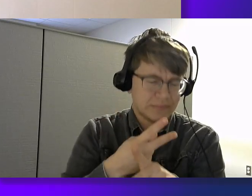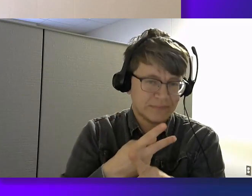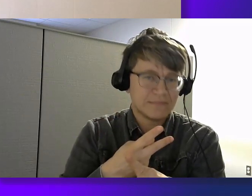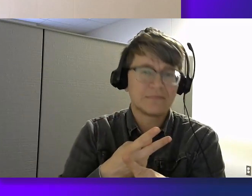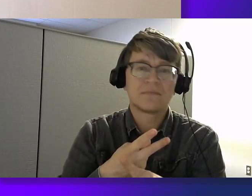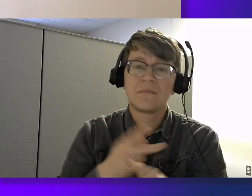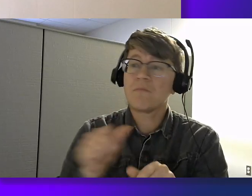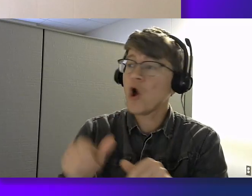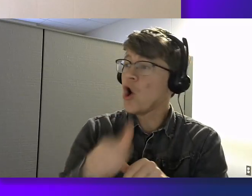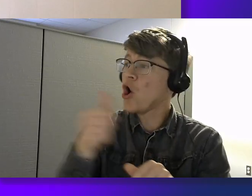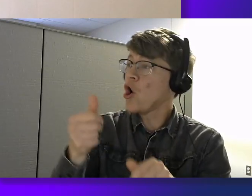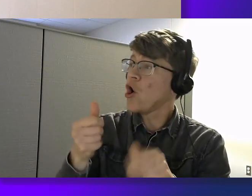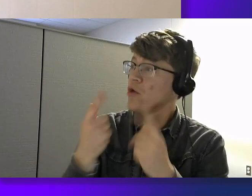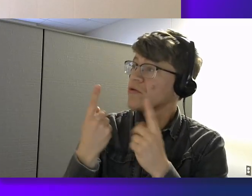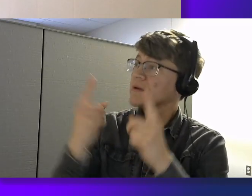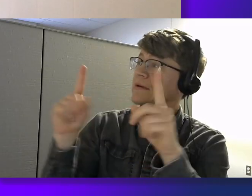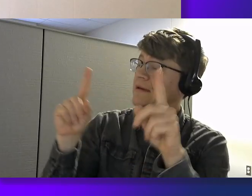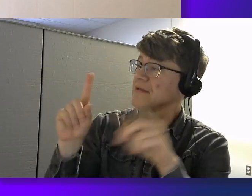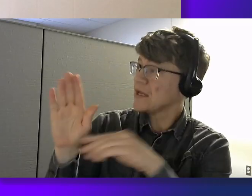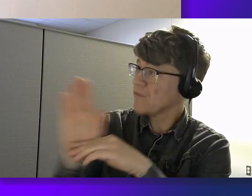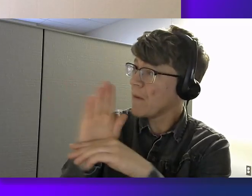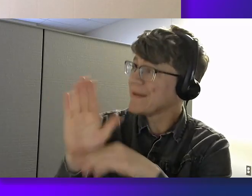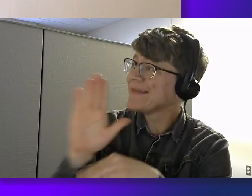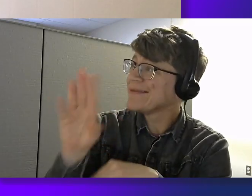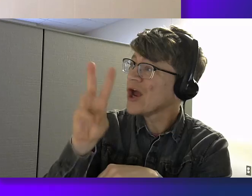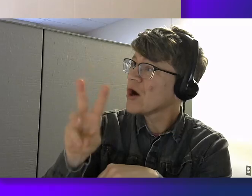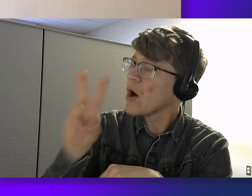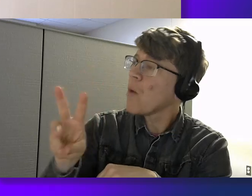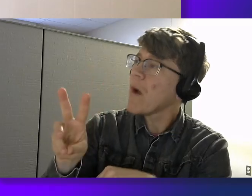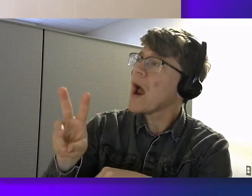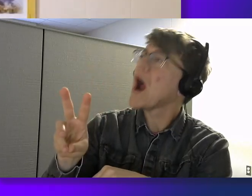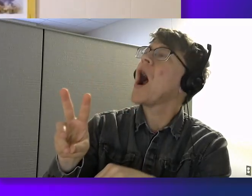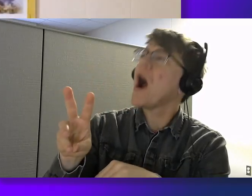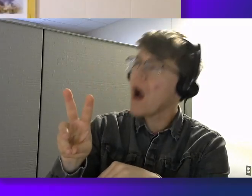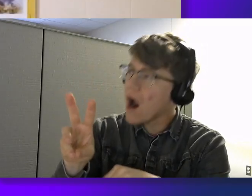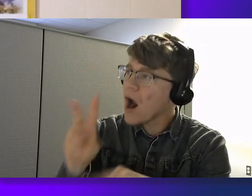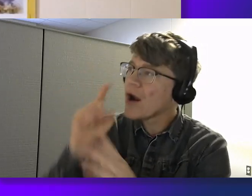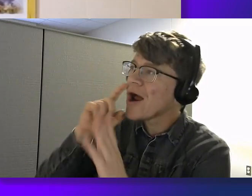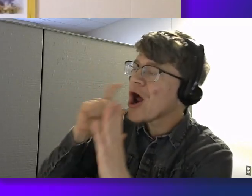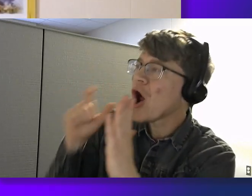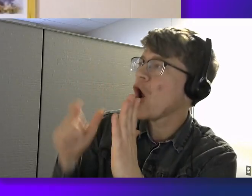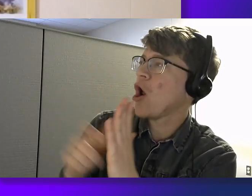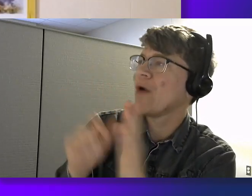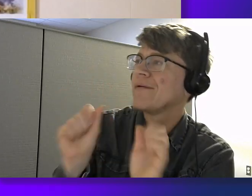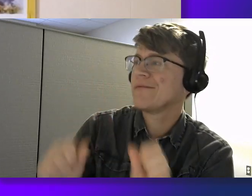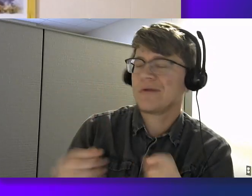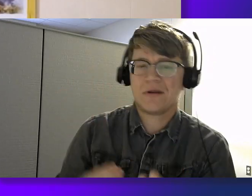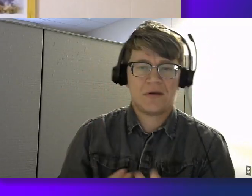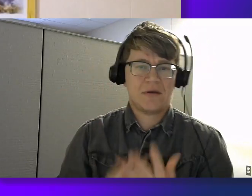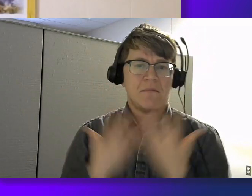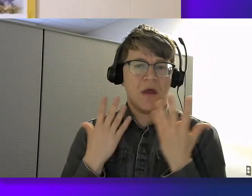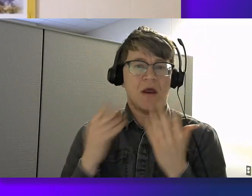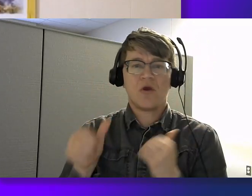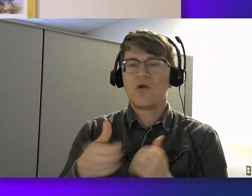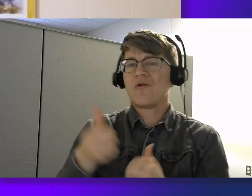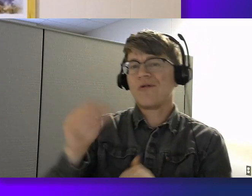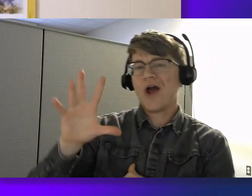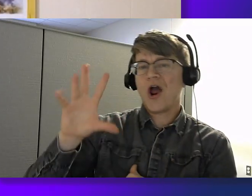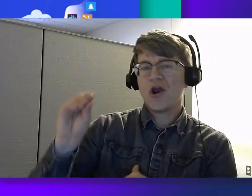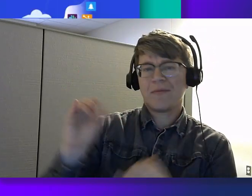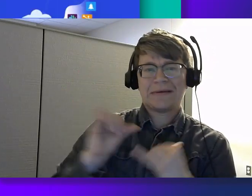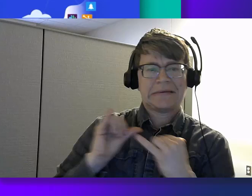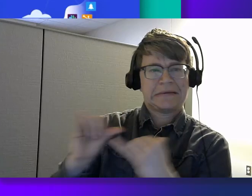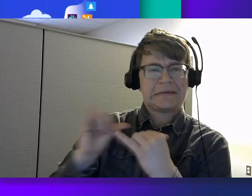inspiration from other successful businesses and apply what works for them for your own site. For inspiration from companies similar to yours, let's take a look at